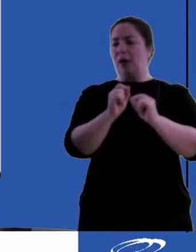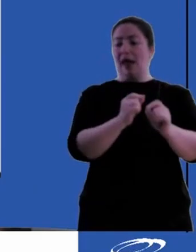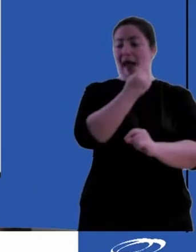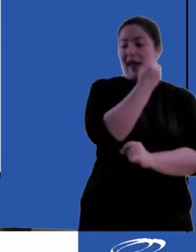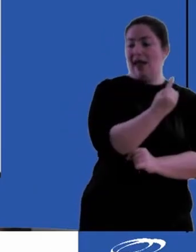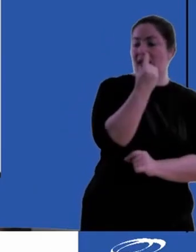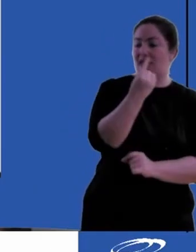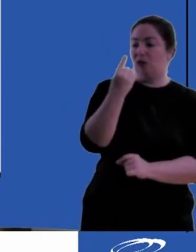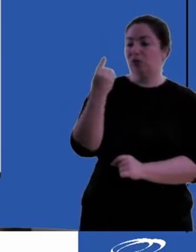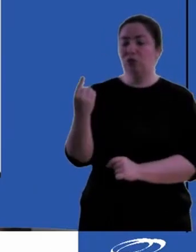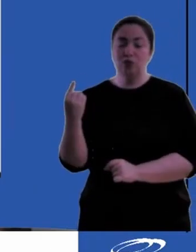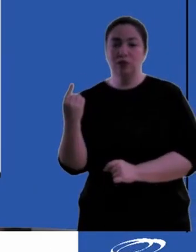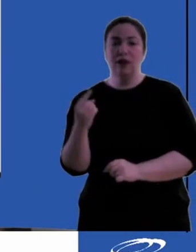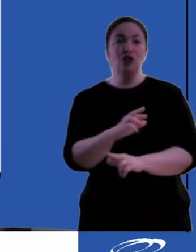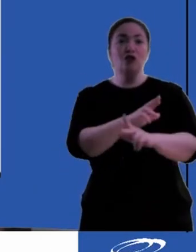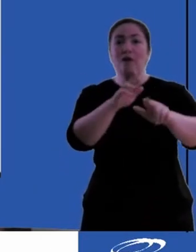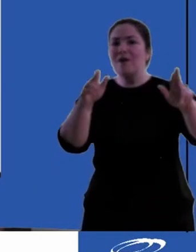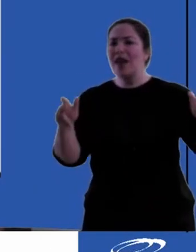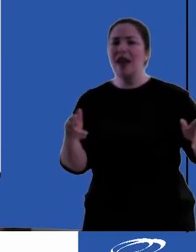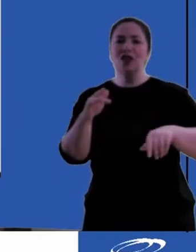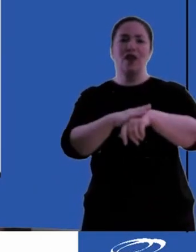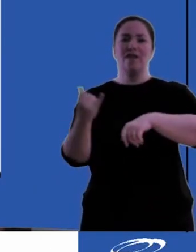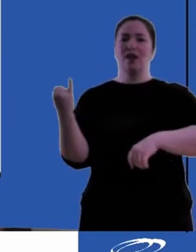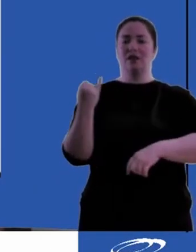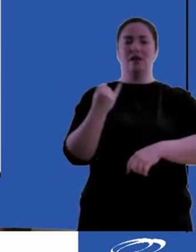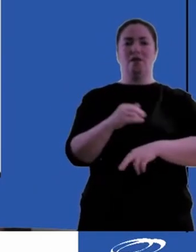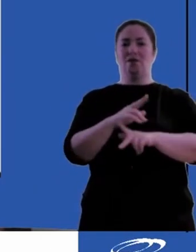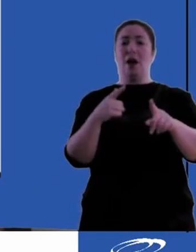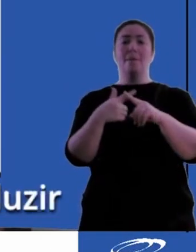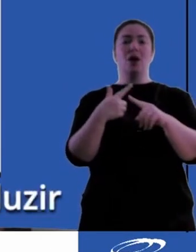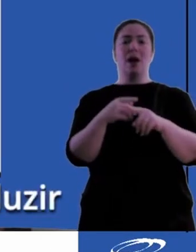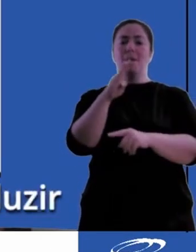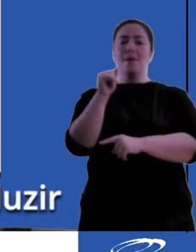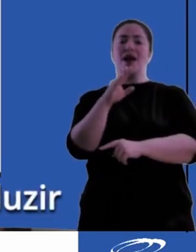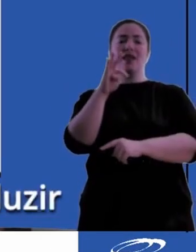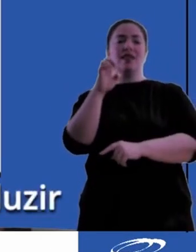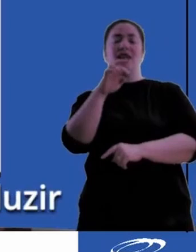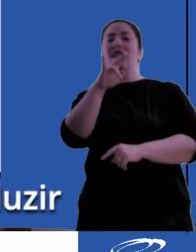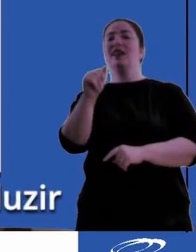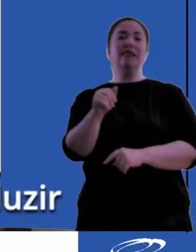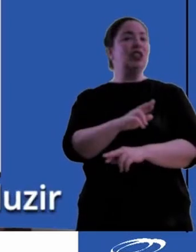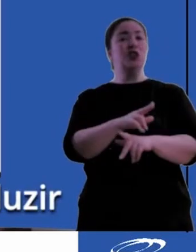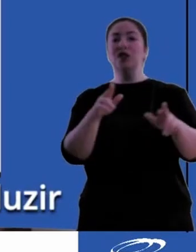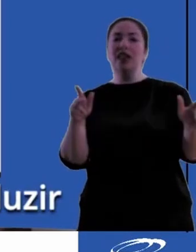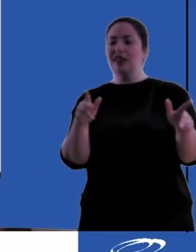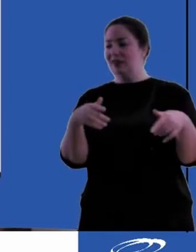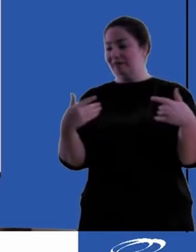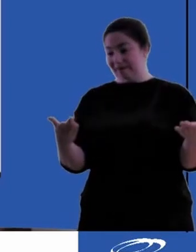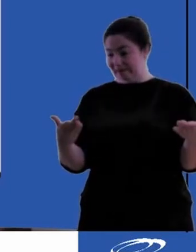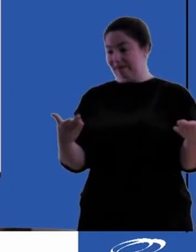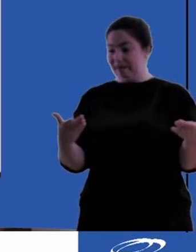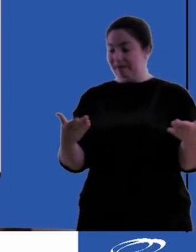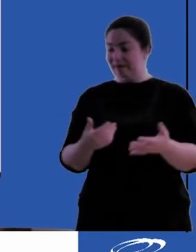of periprosthetic joint infection. And what we did is we took the data from that large study and then we randomly down selected around the